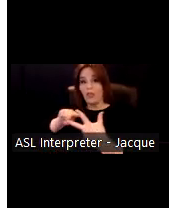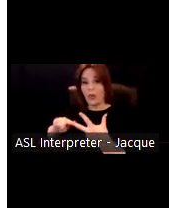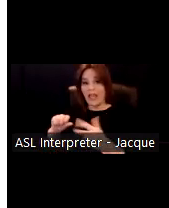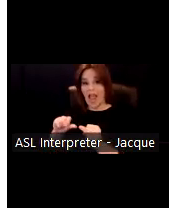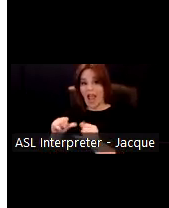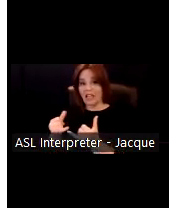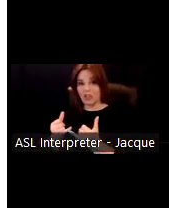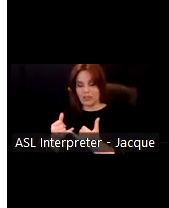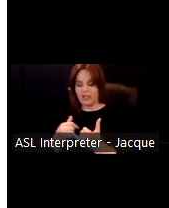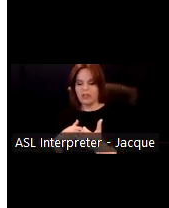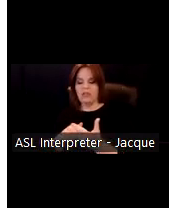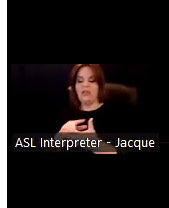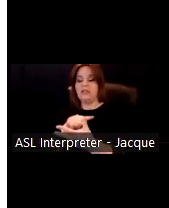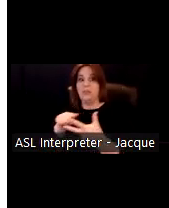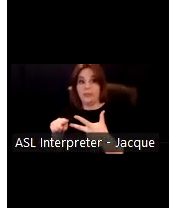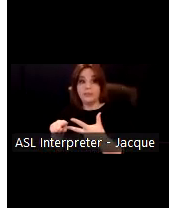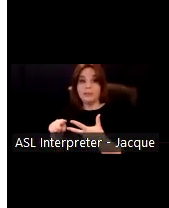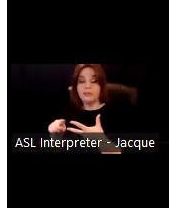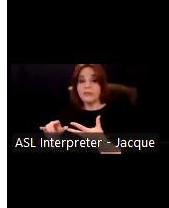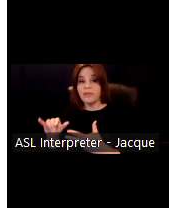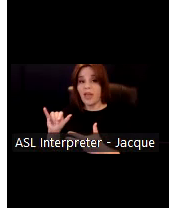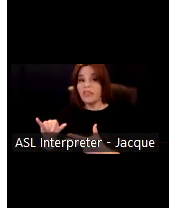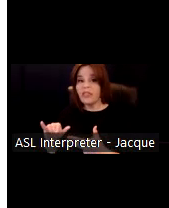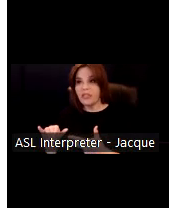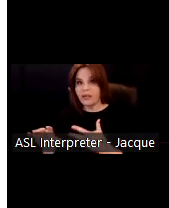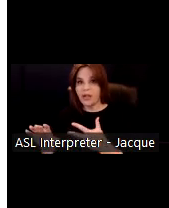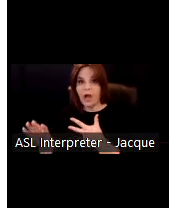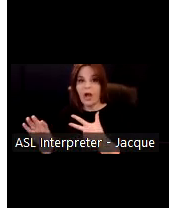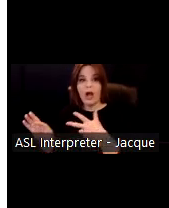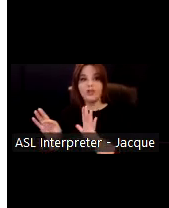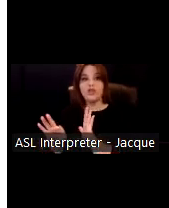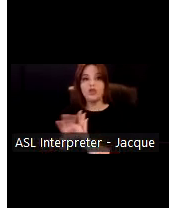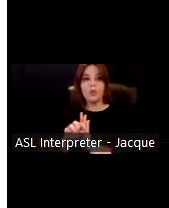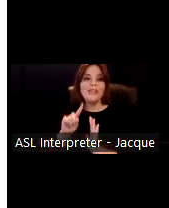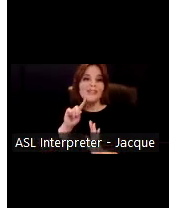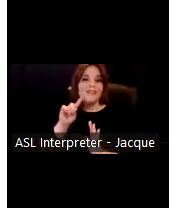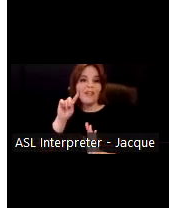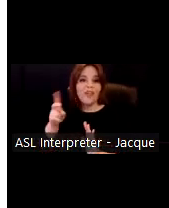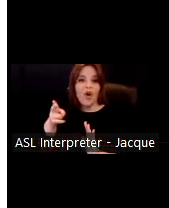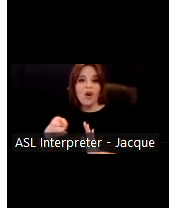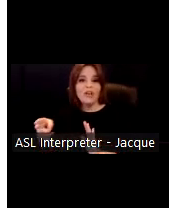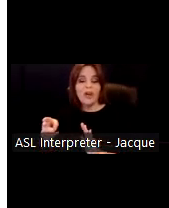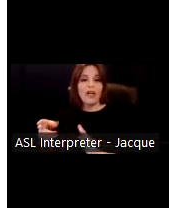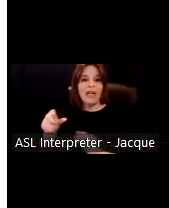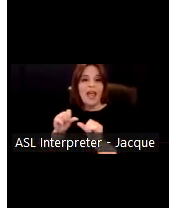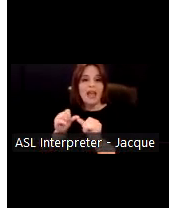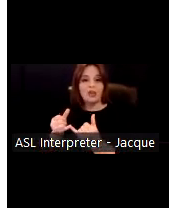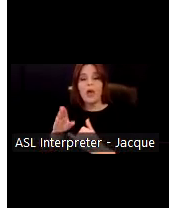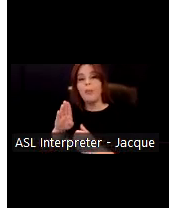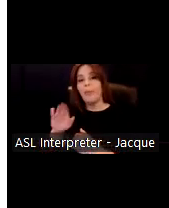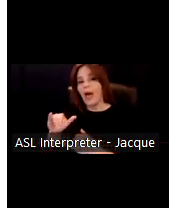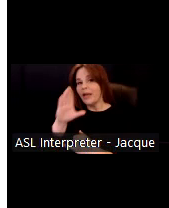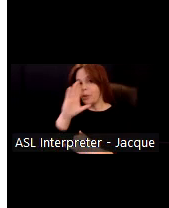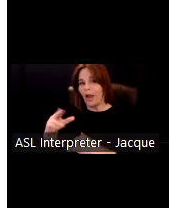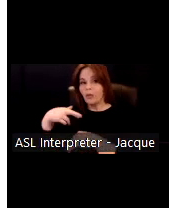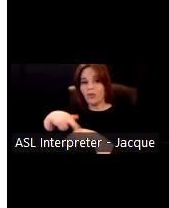a chosen deaf or hard of hearing agency by direct referral. But we would still want them to